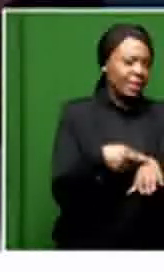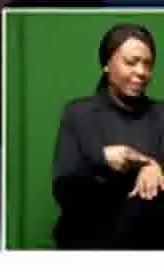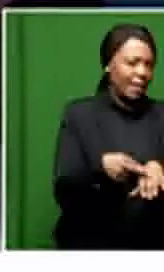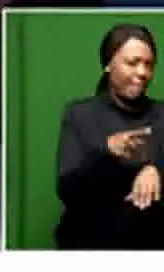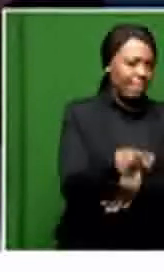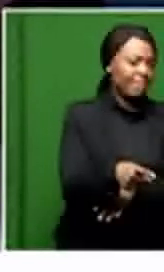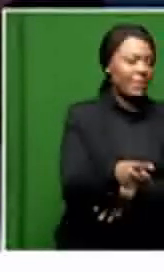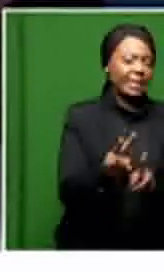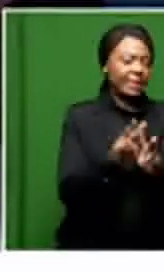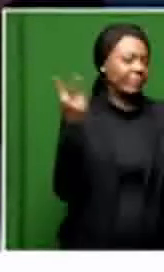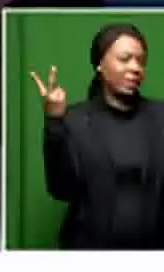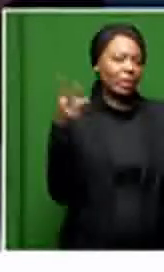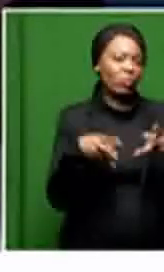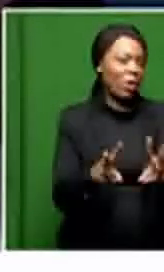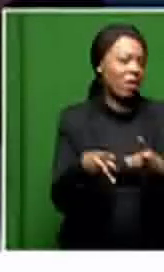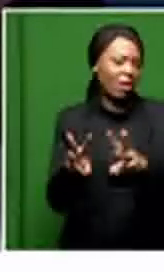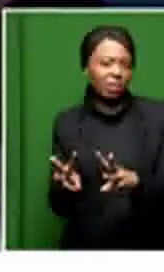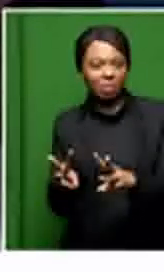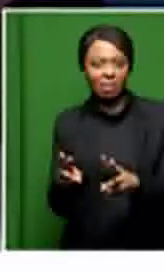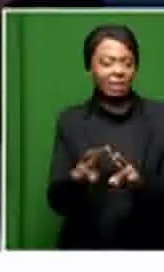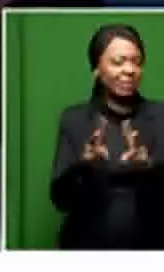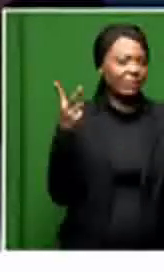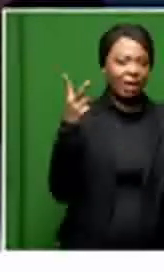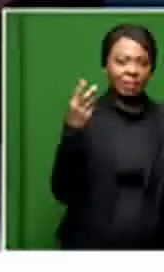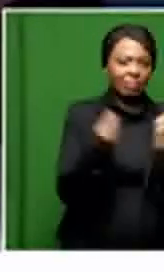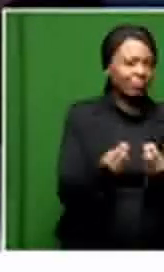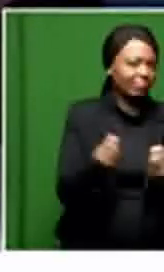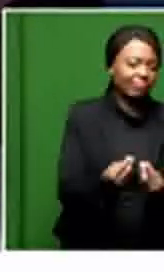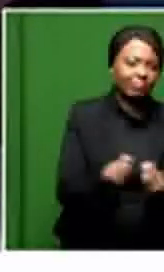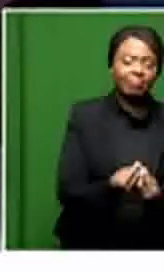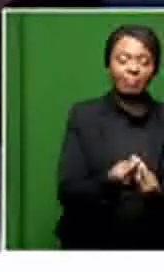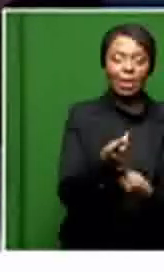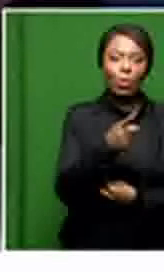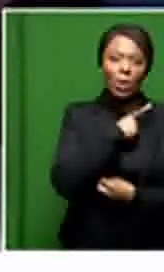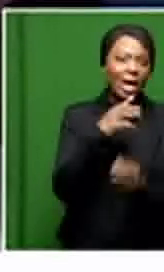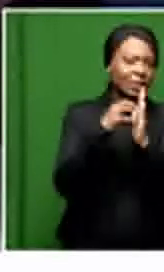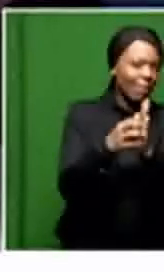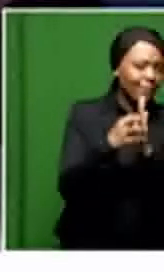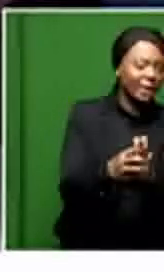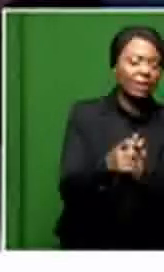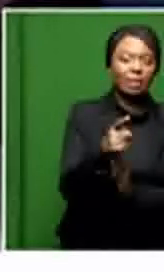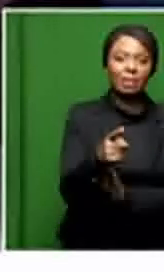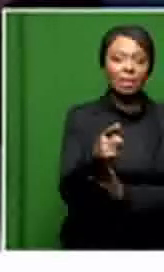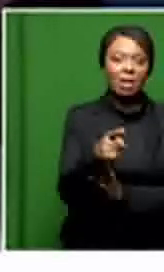comes in different guises, in different ways. For